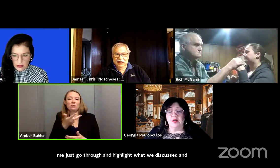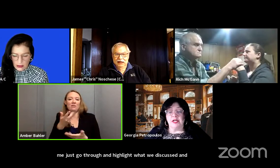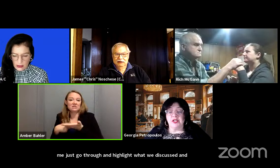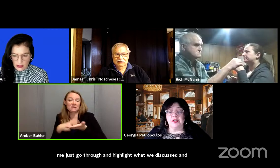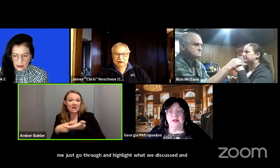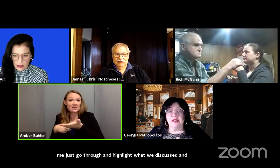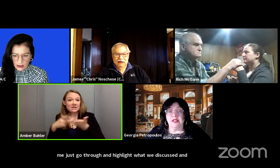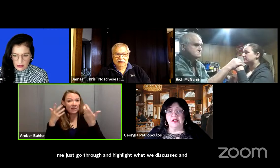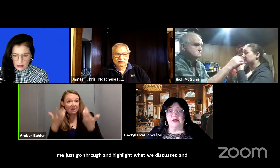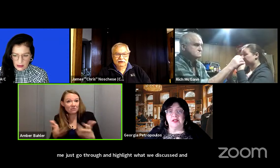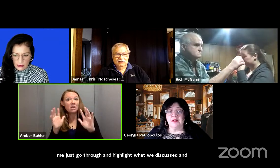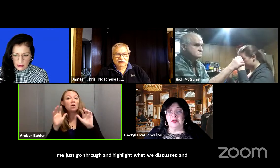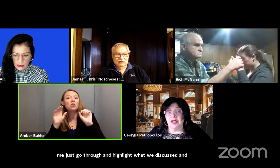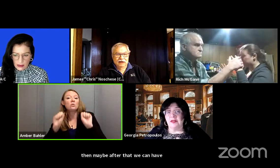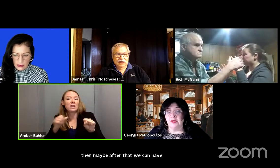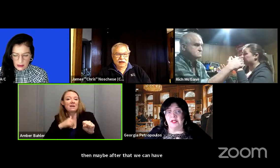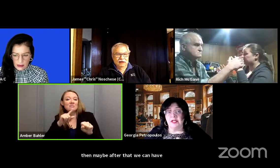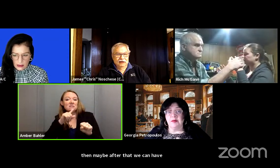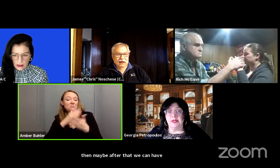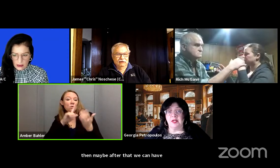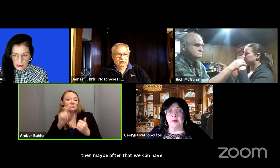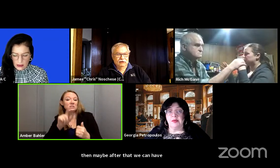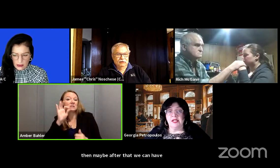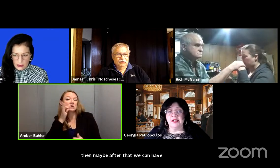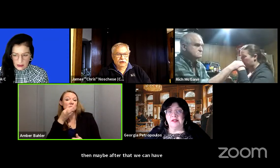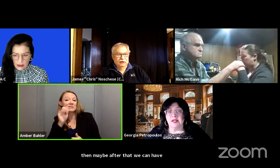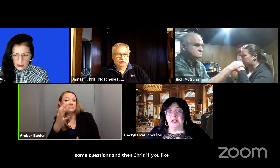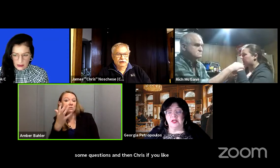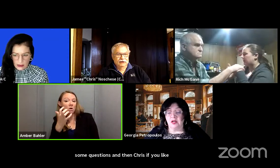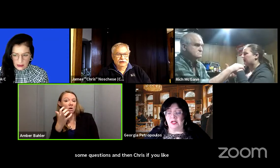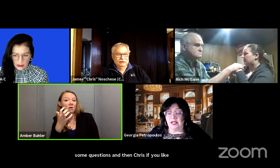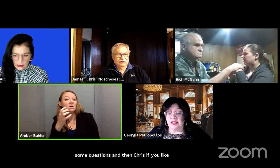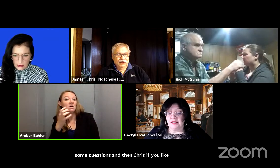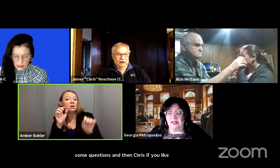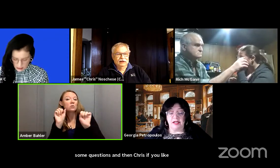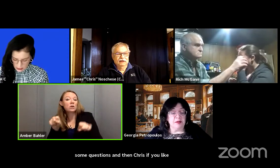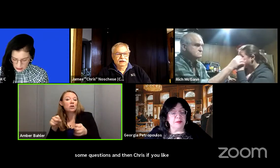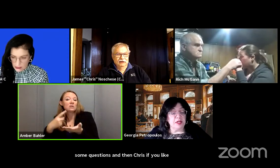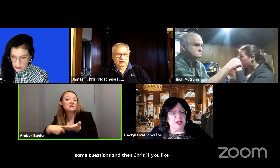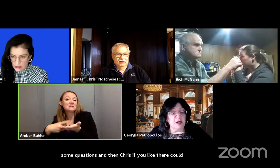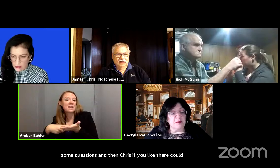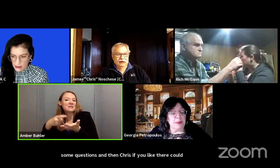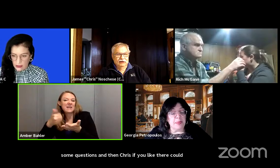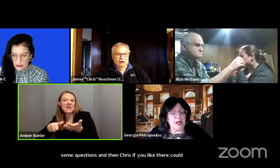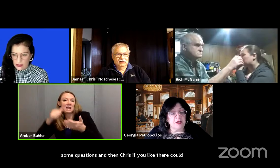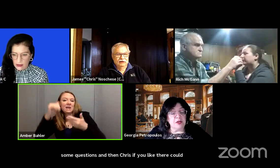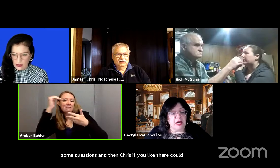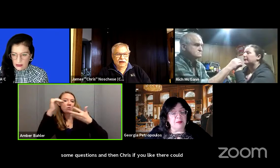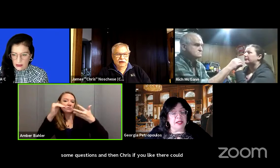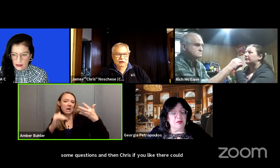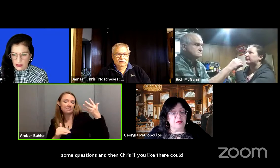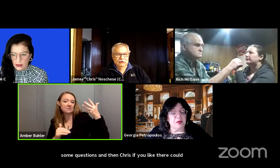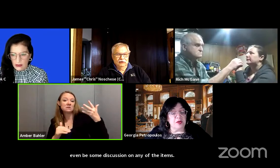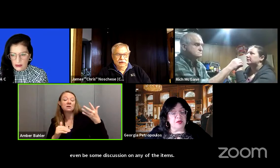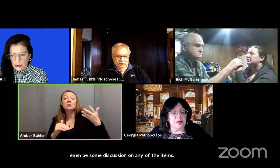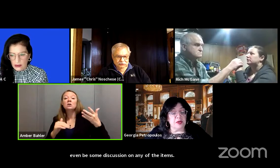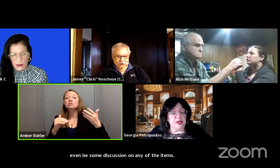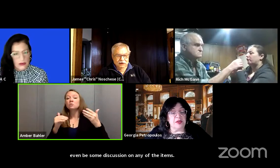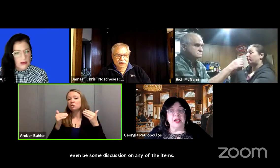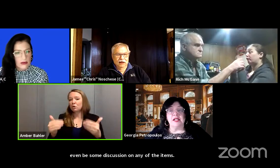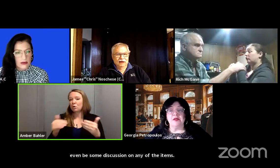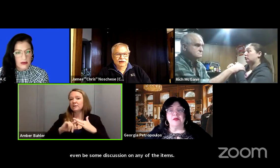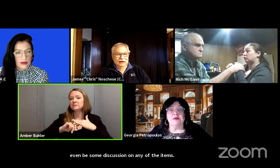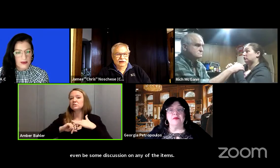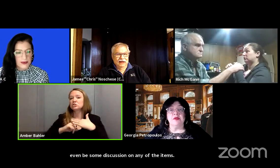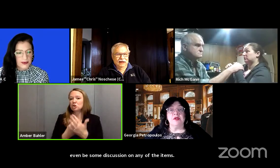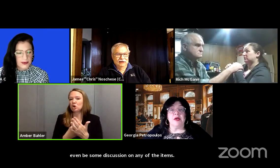some questions. And then Chris, if you like, there could even be some discussion on any of the items. So I'll begin first